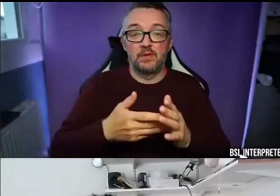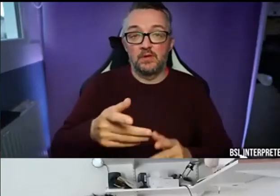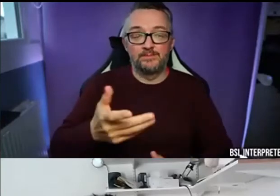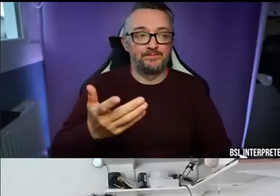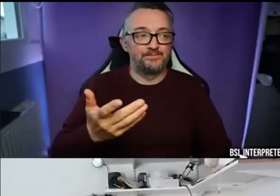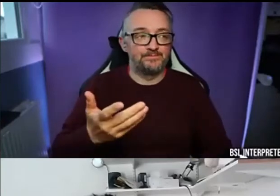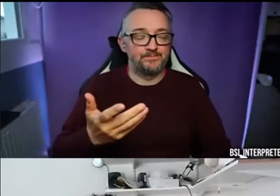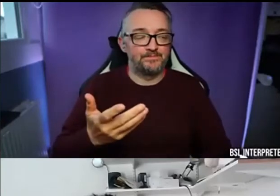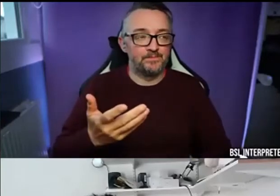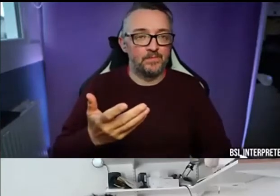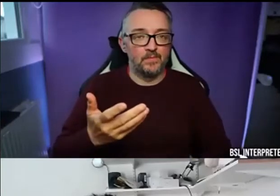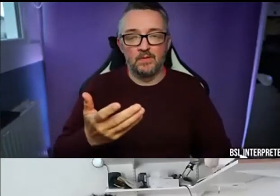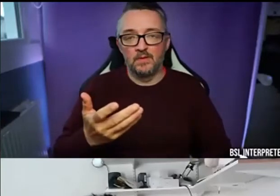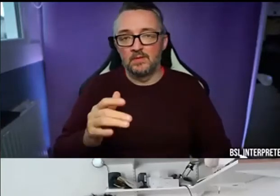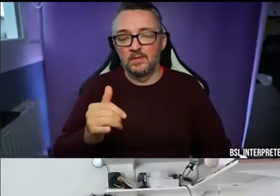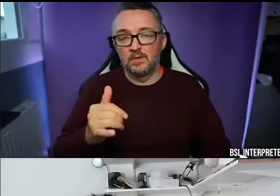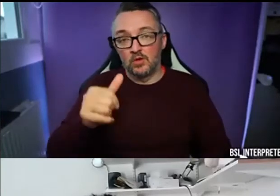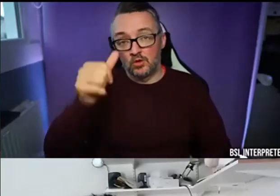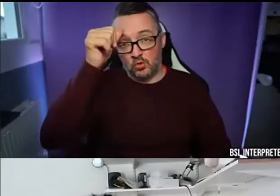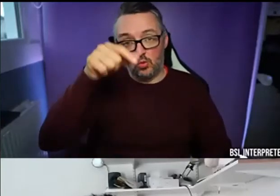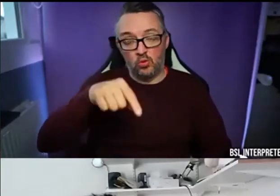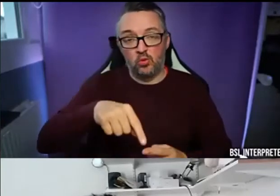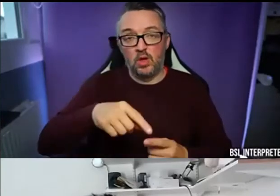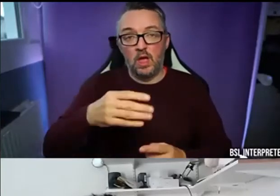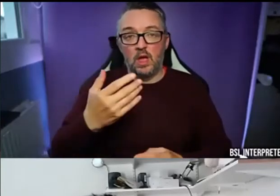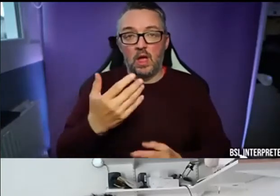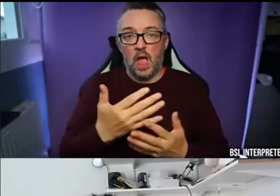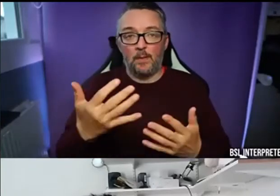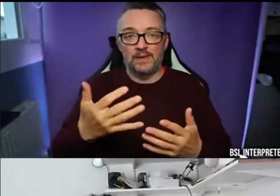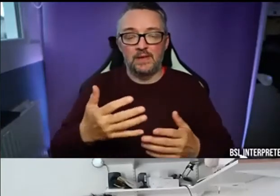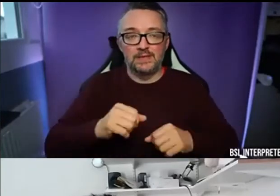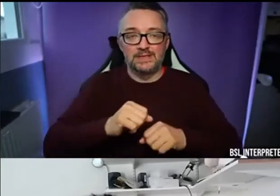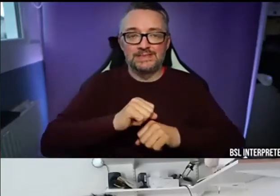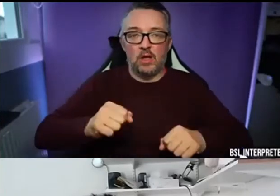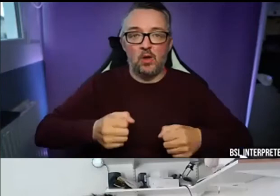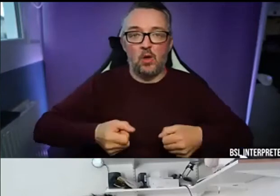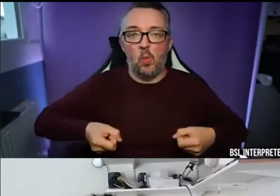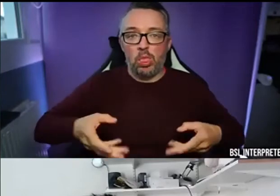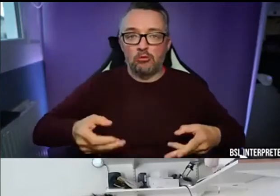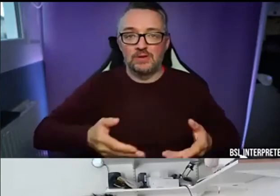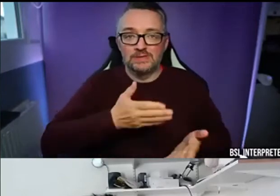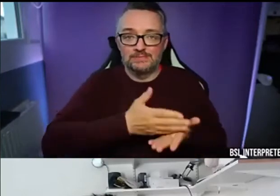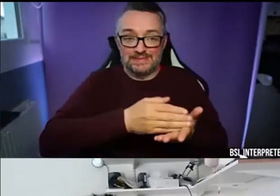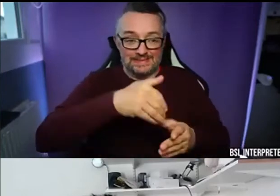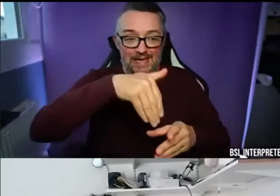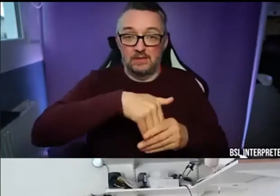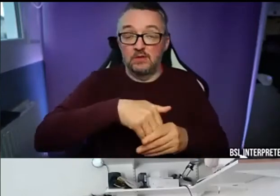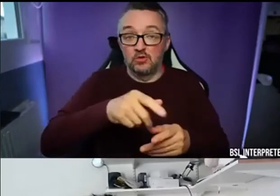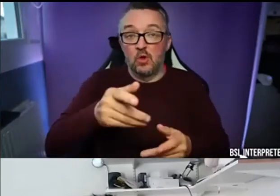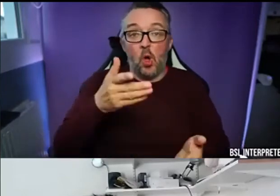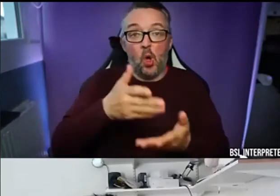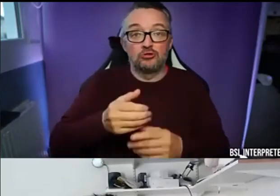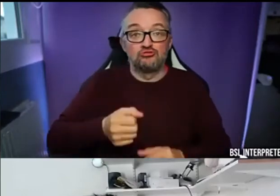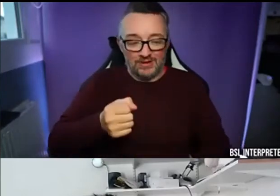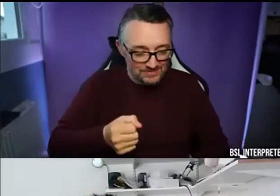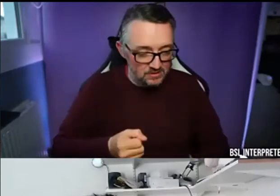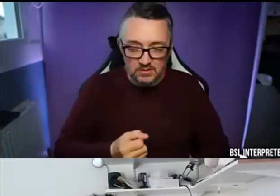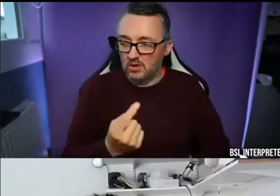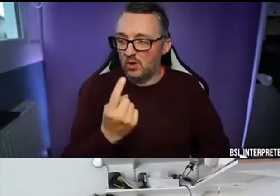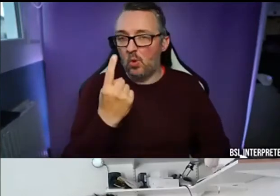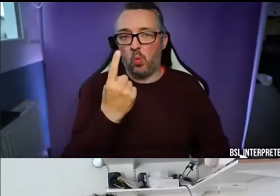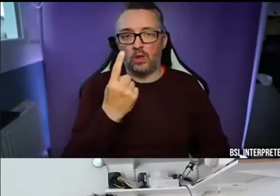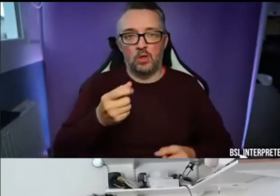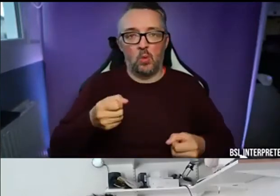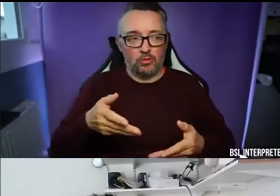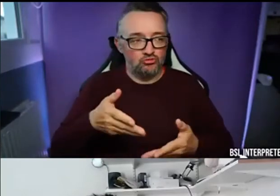many places there are for wheelchairs, sometimes getting on a train and just finding one place, and